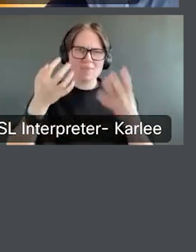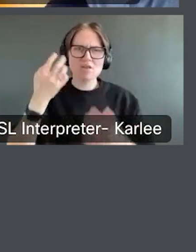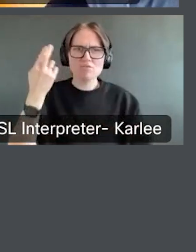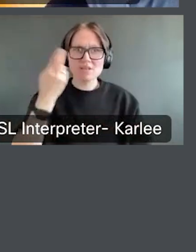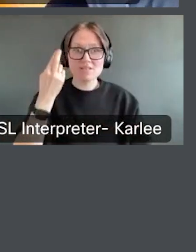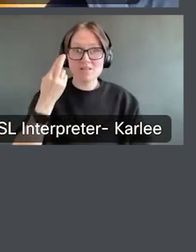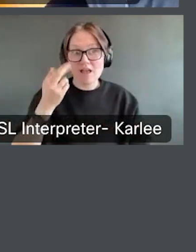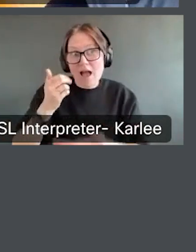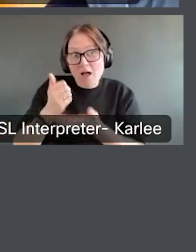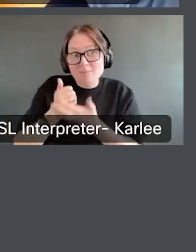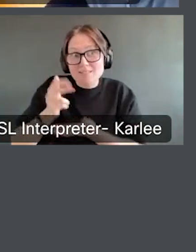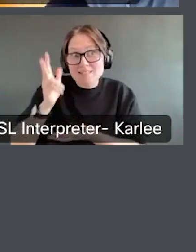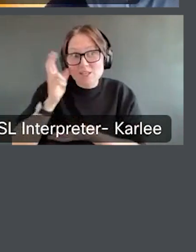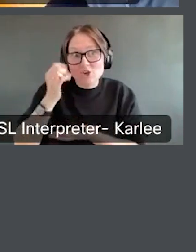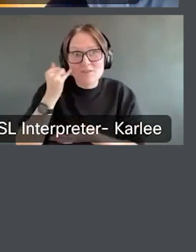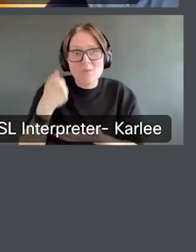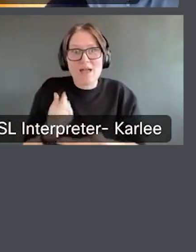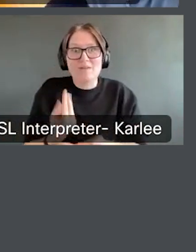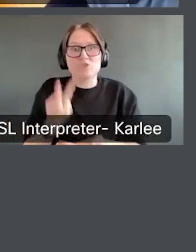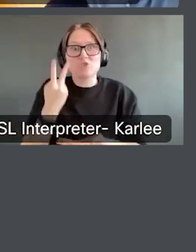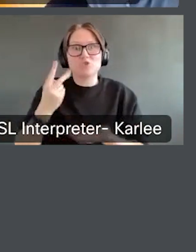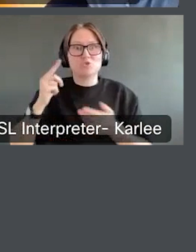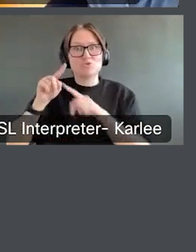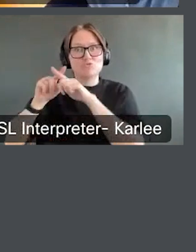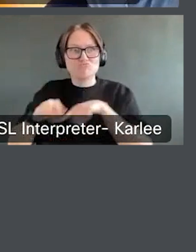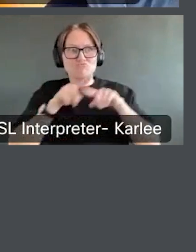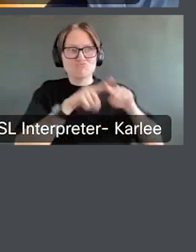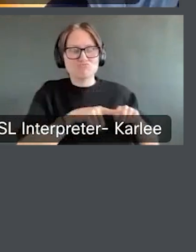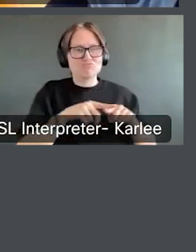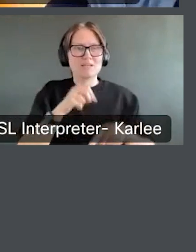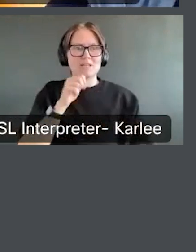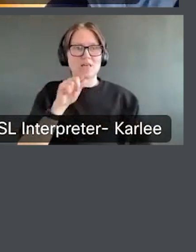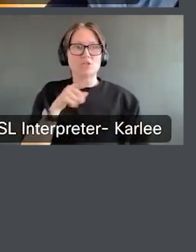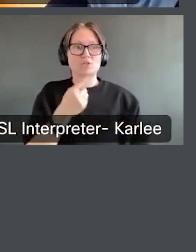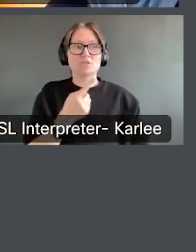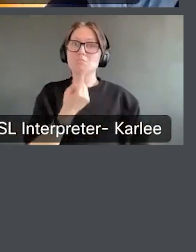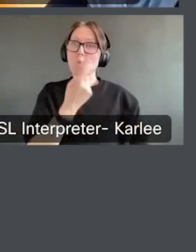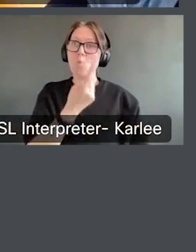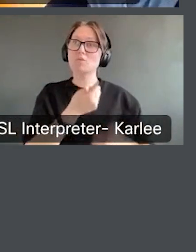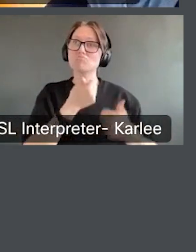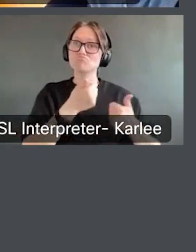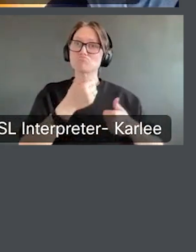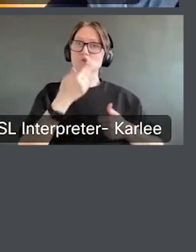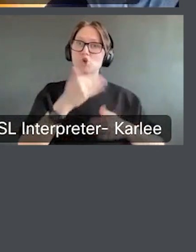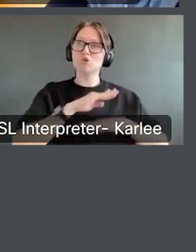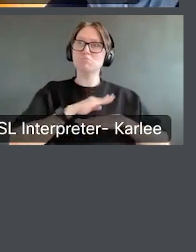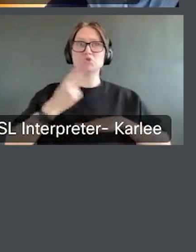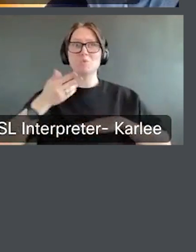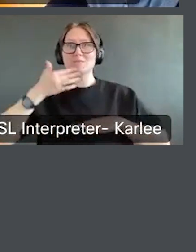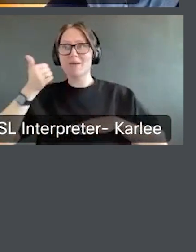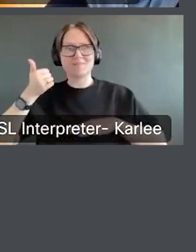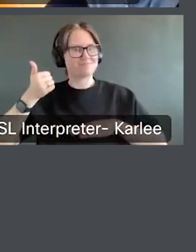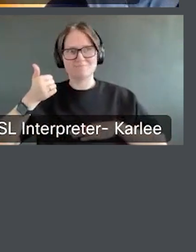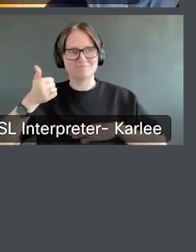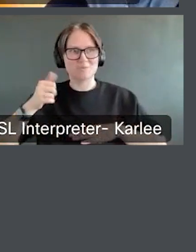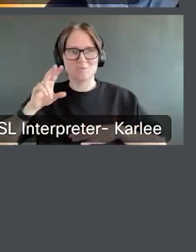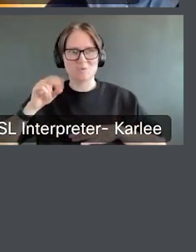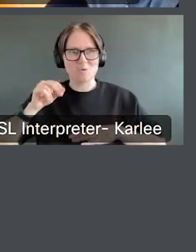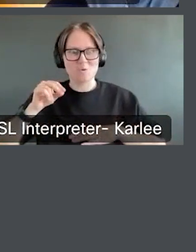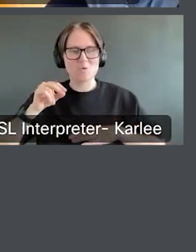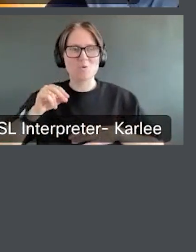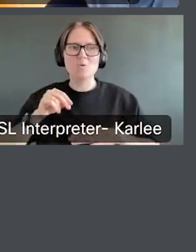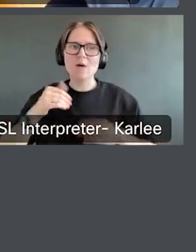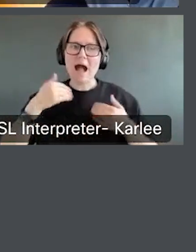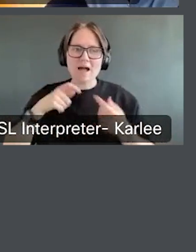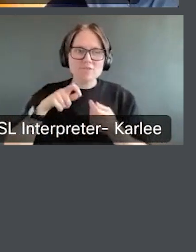have two. So it's not just that one is good, two is better. It's more a matter that there's certain things that